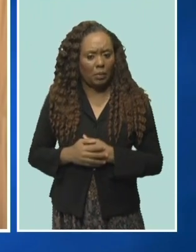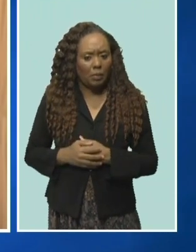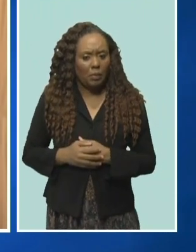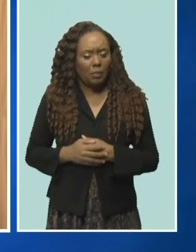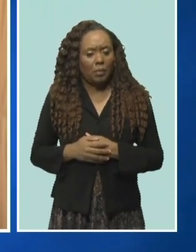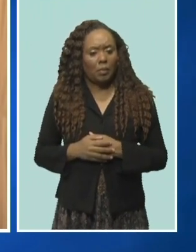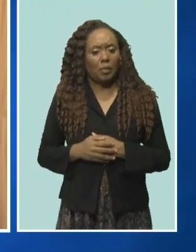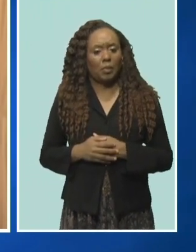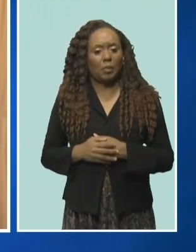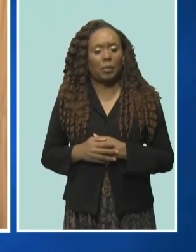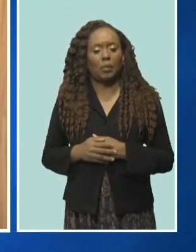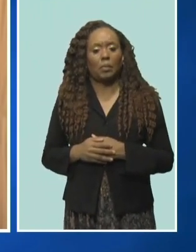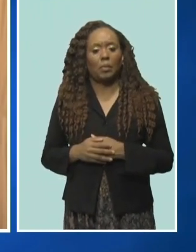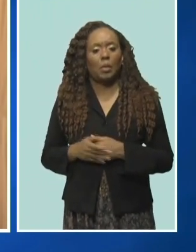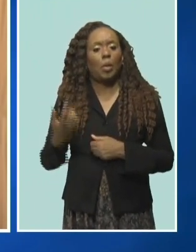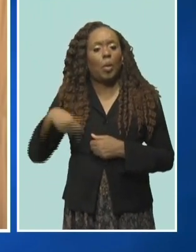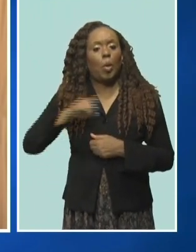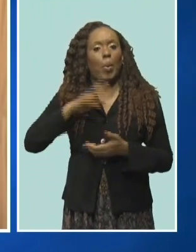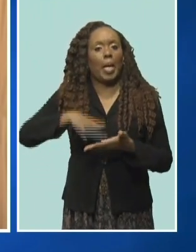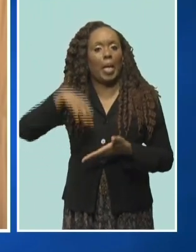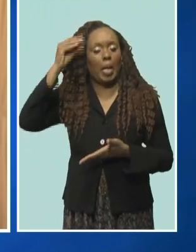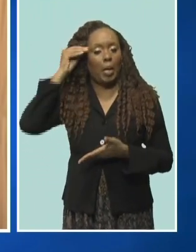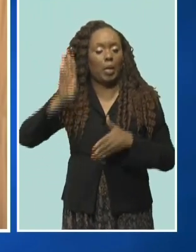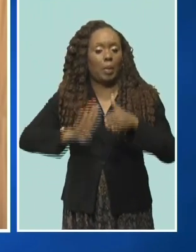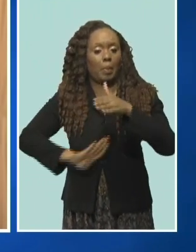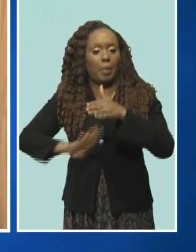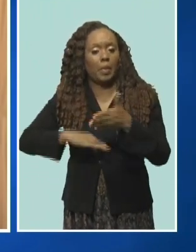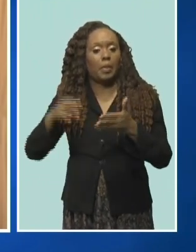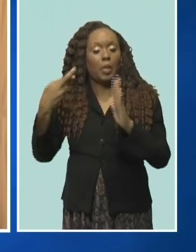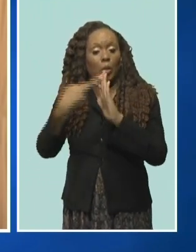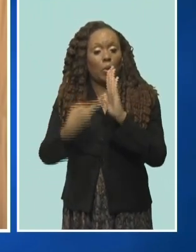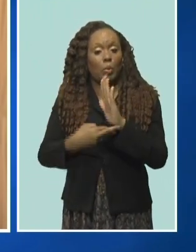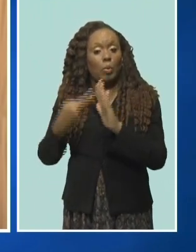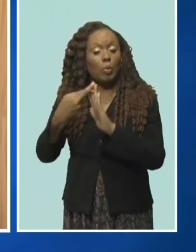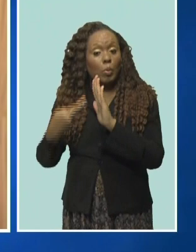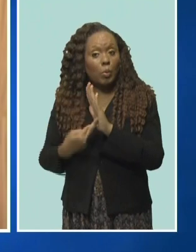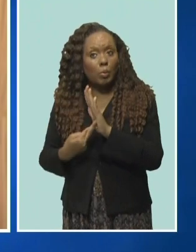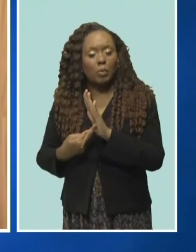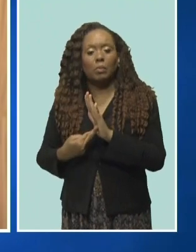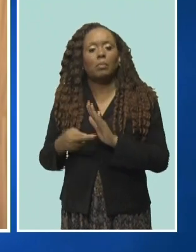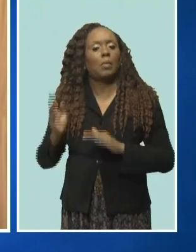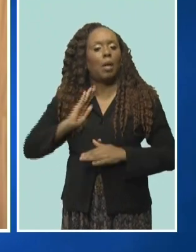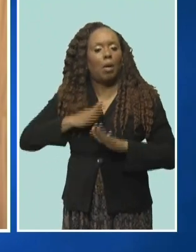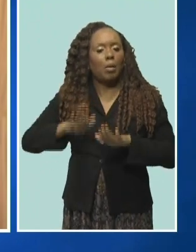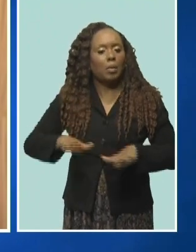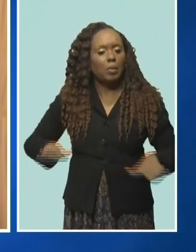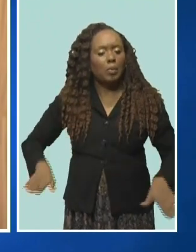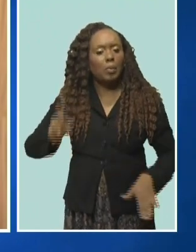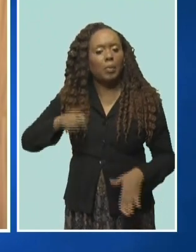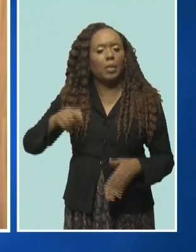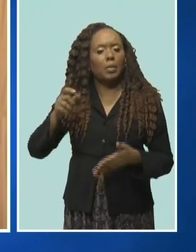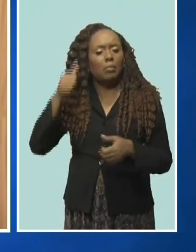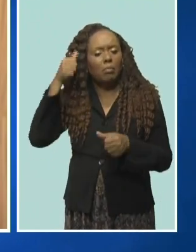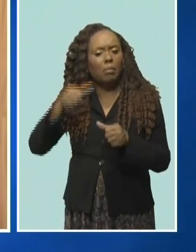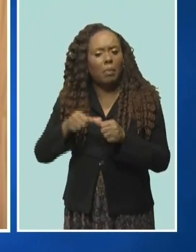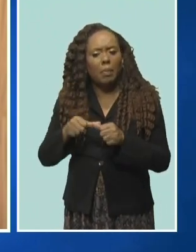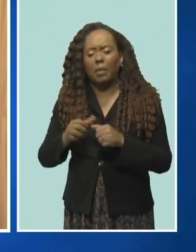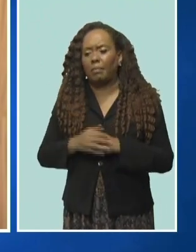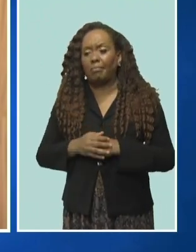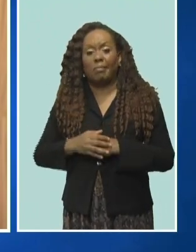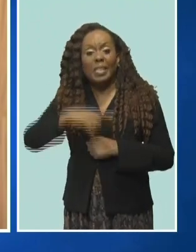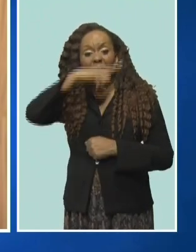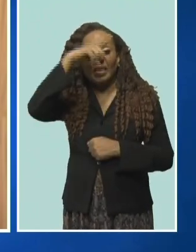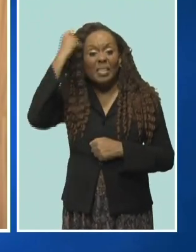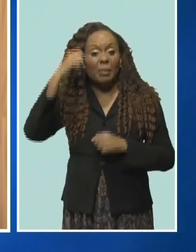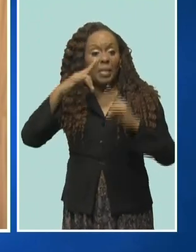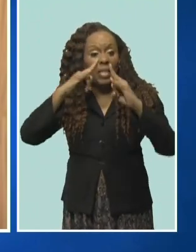that we have always been taught must be reinforced in our children, whether in schools or summer camps or religious institutions, to